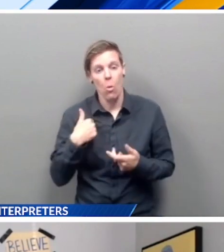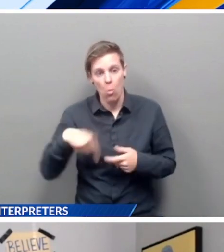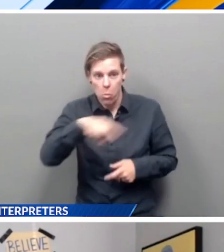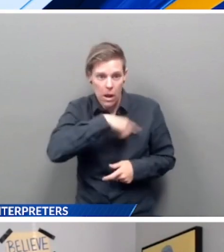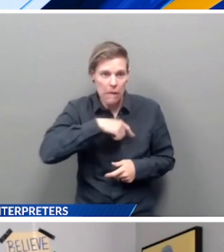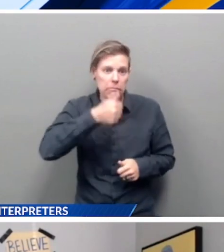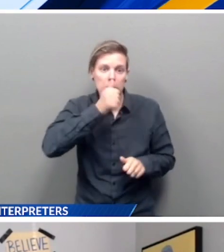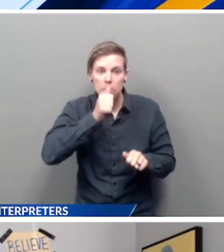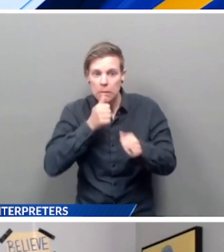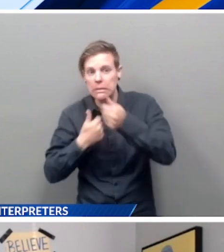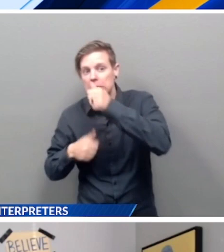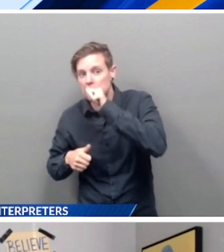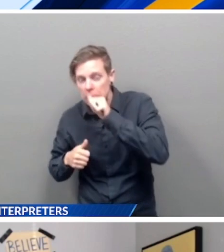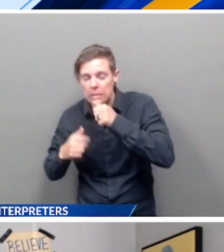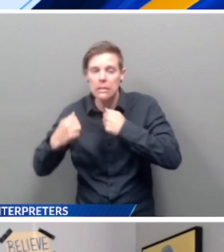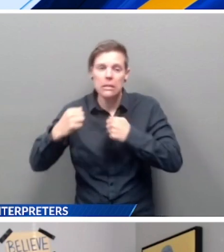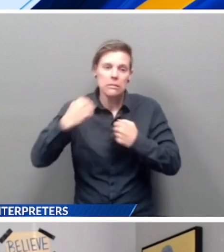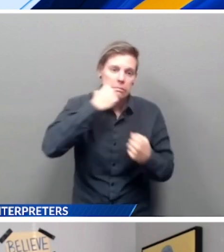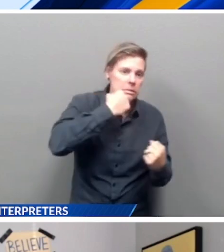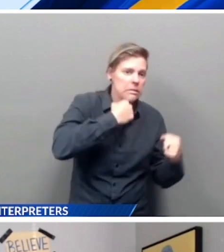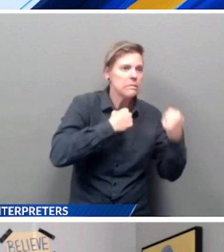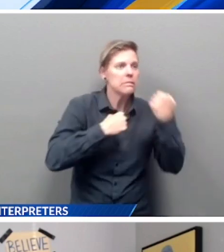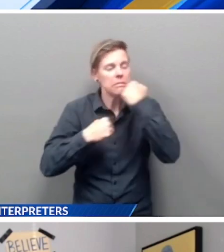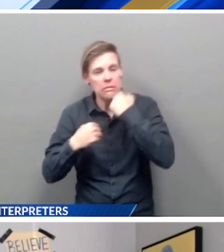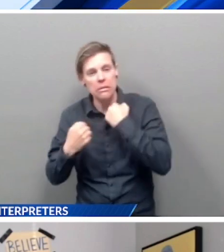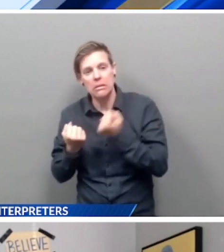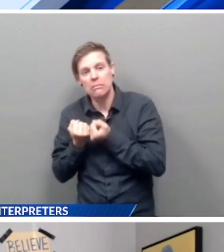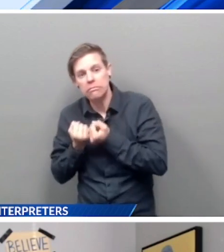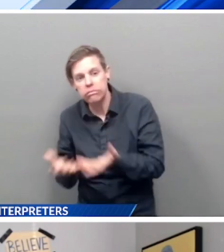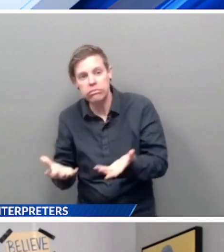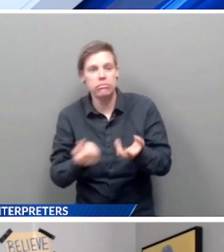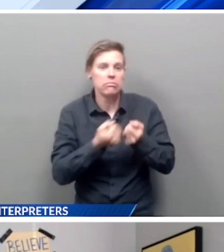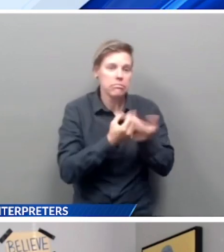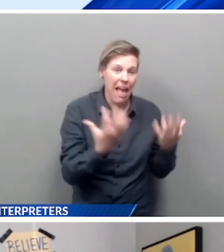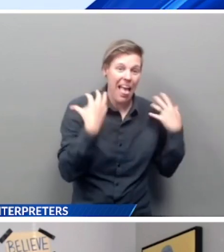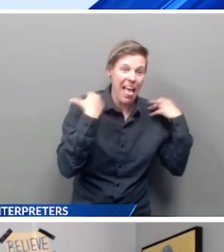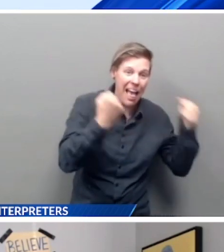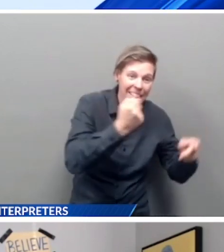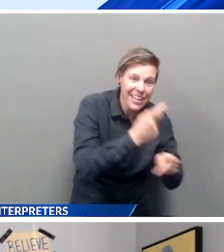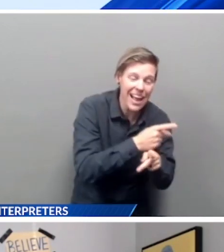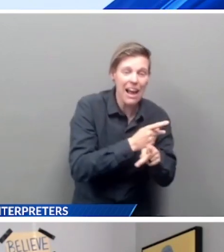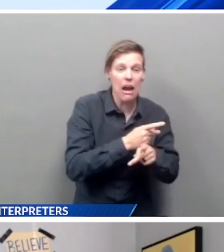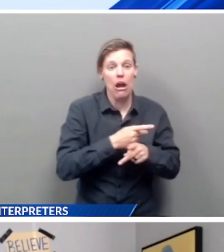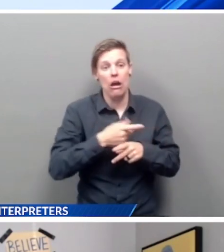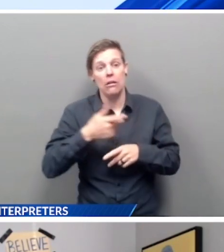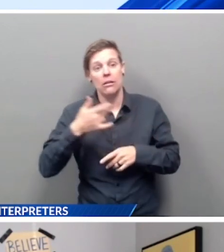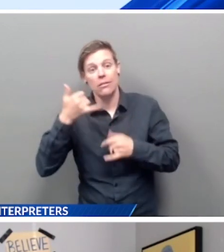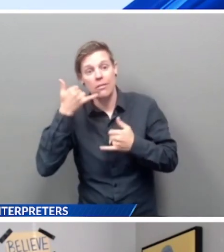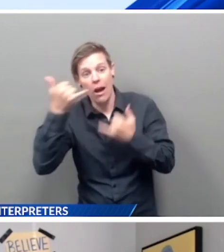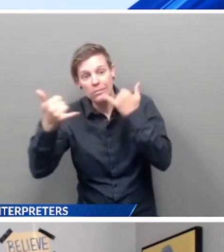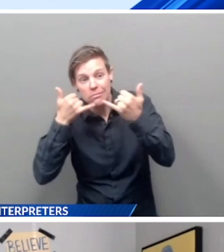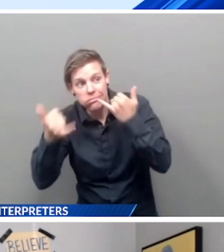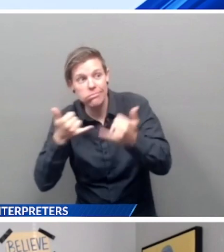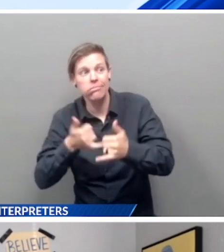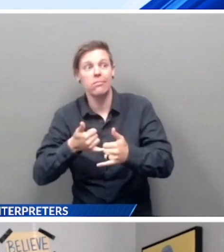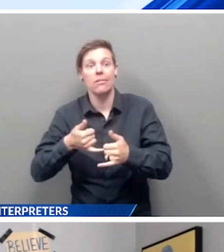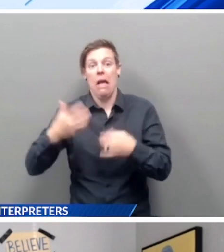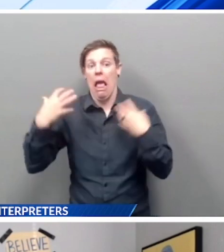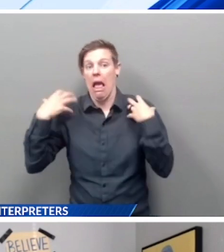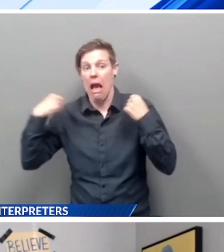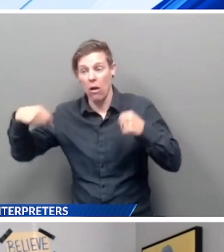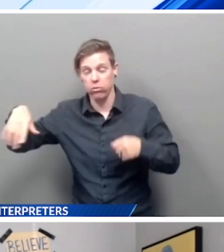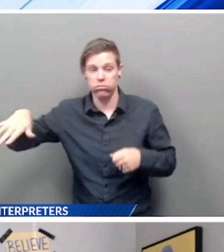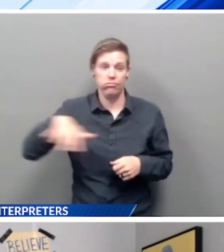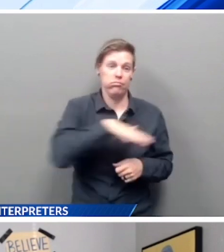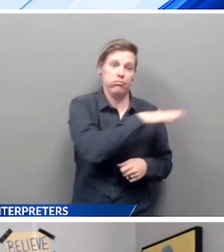only the healthcare infrastructure, but also the public health infrastructure. And so we are still doing